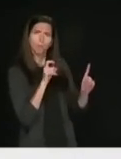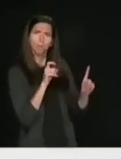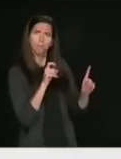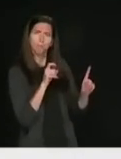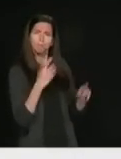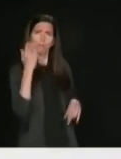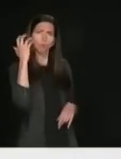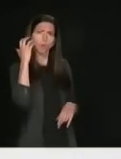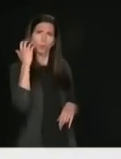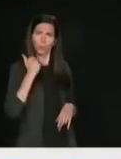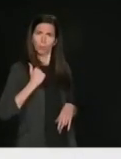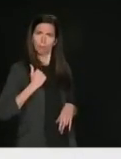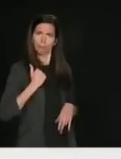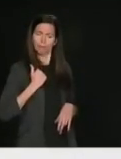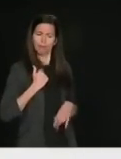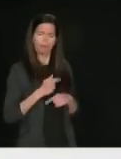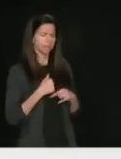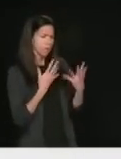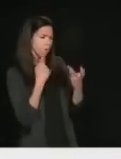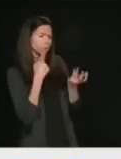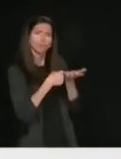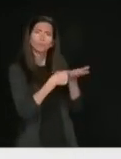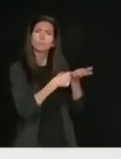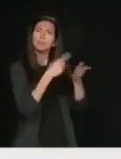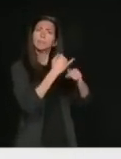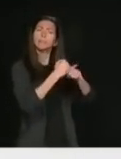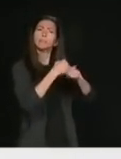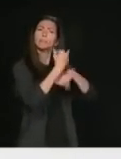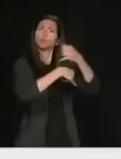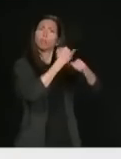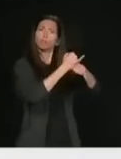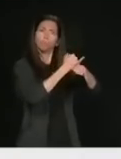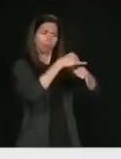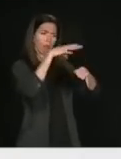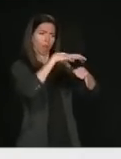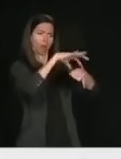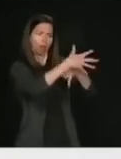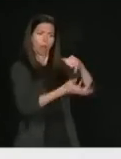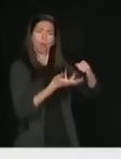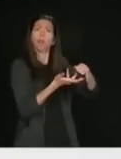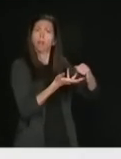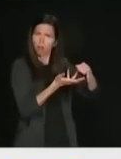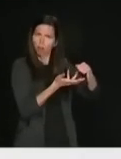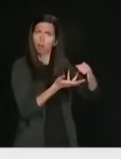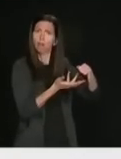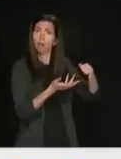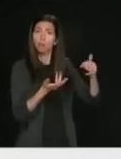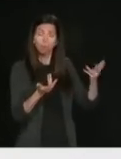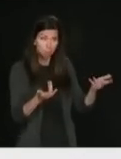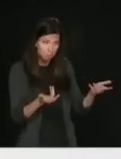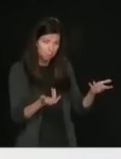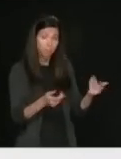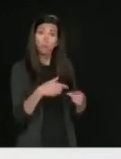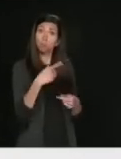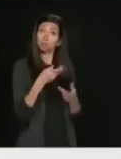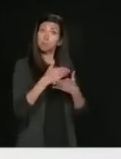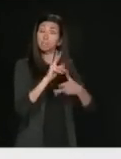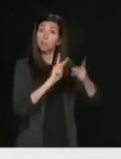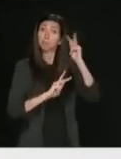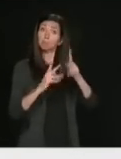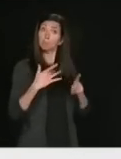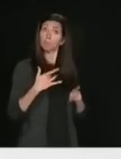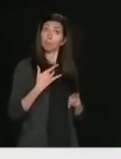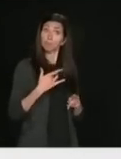scene. There's a petition saying that Canada is should not be have a seat